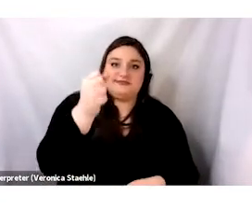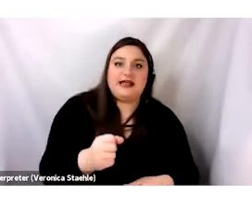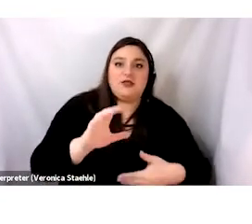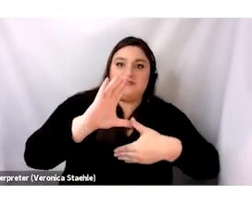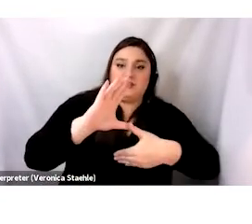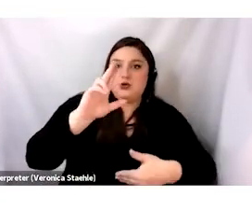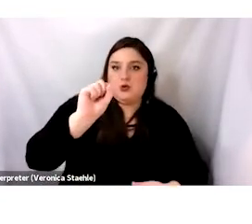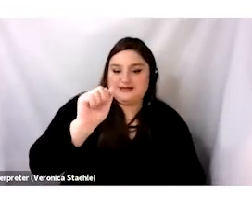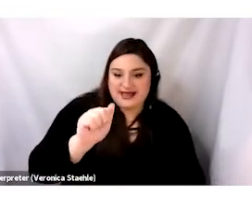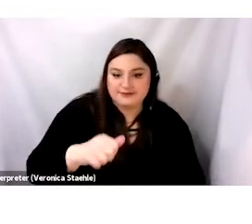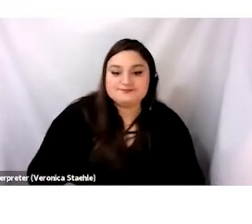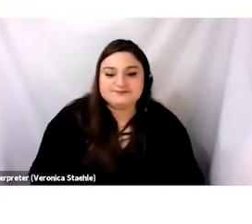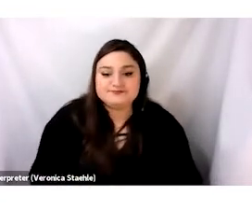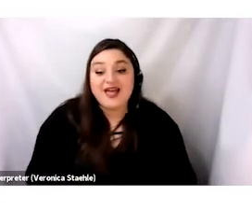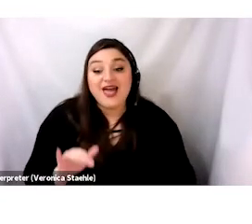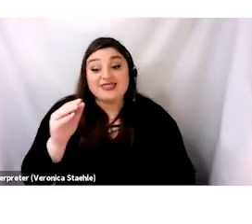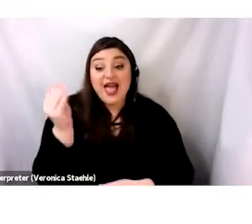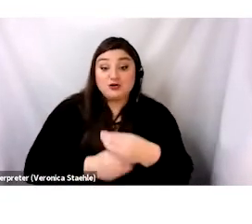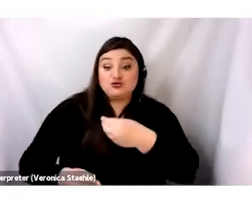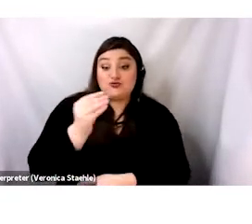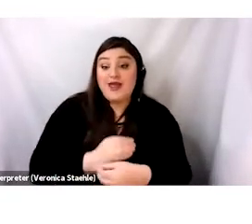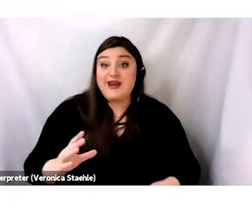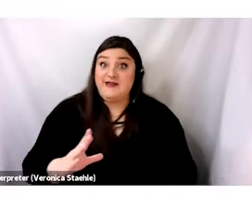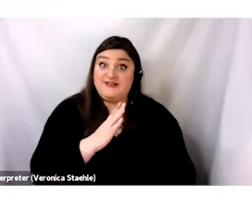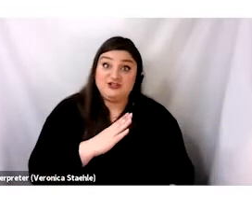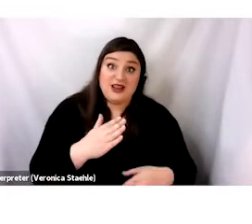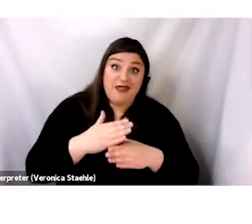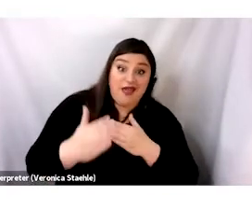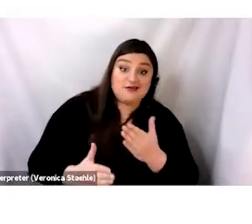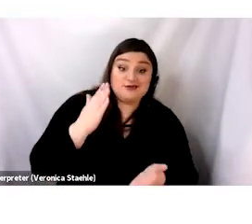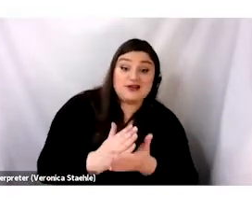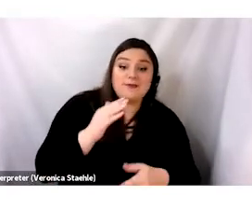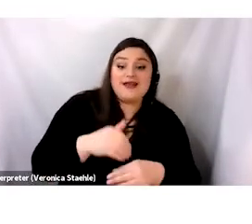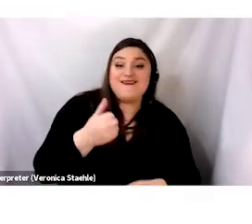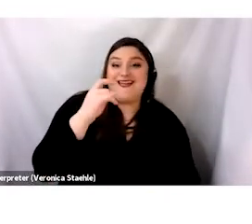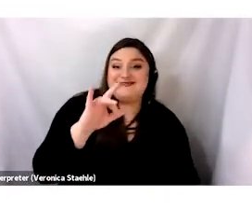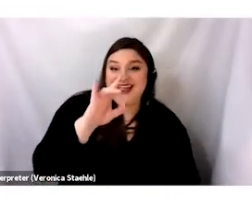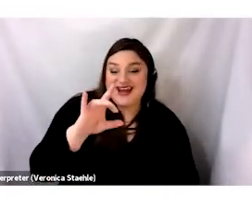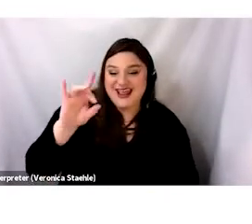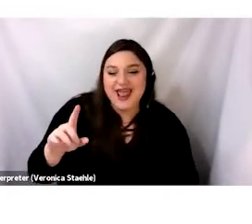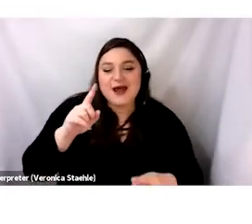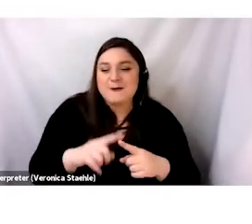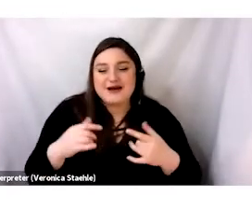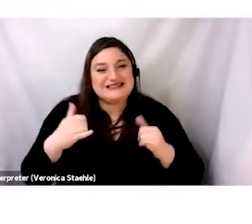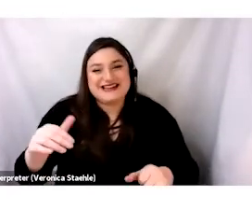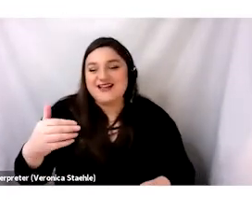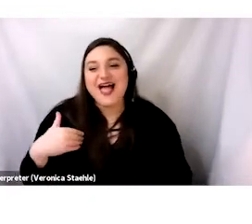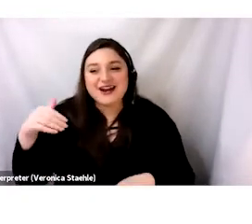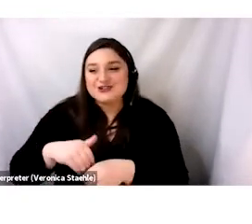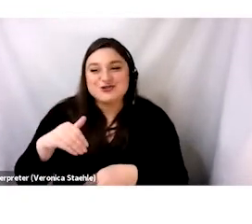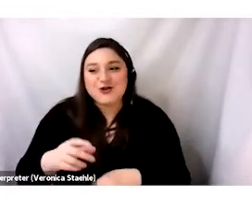the America technically ended in 1808. However, there was a domestic or internal slave trade involving